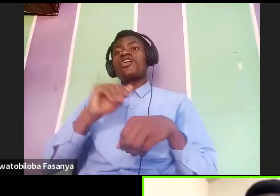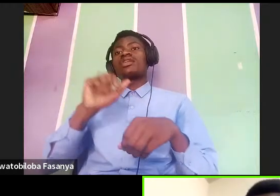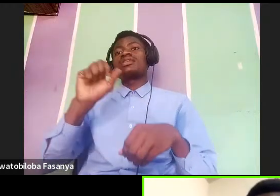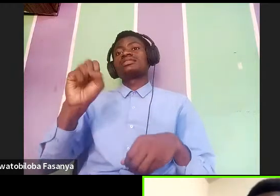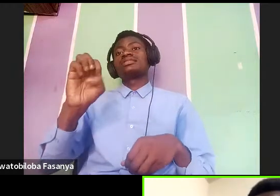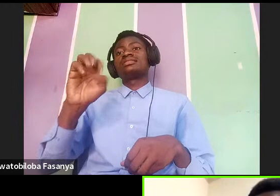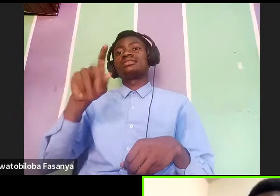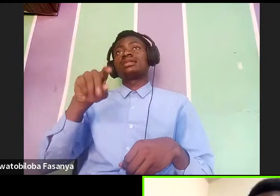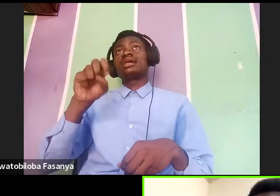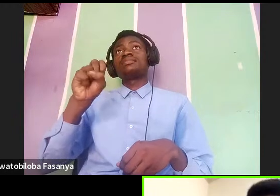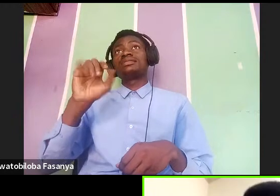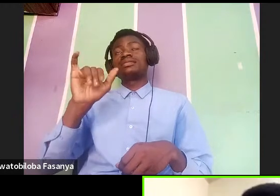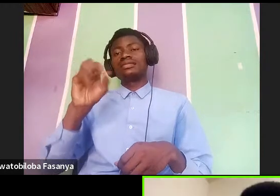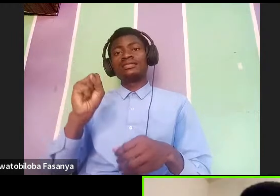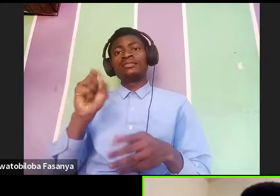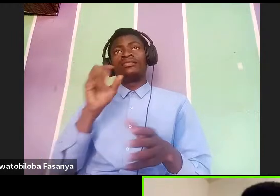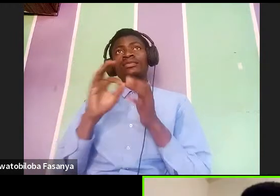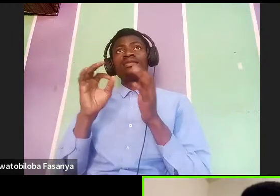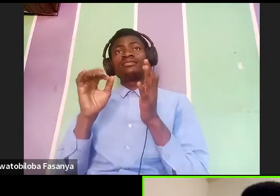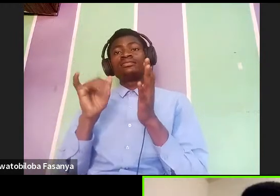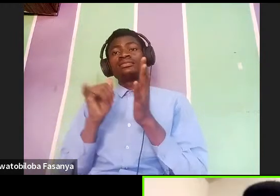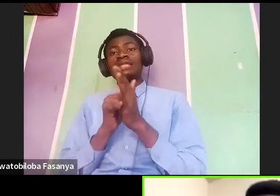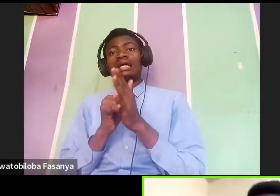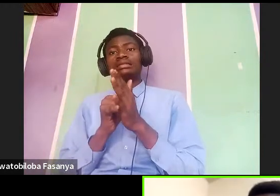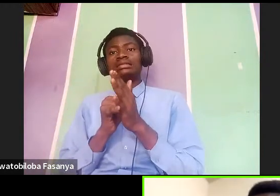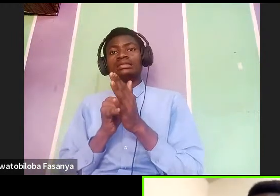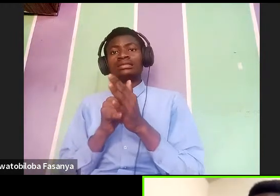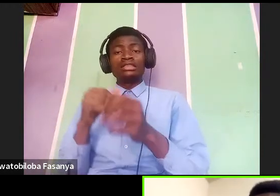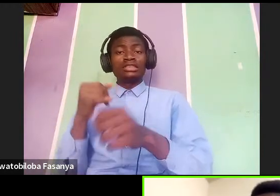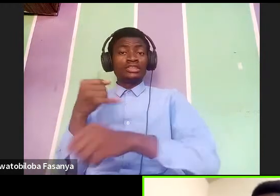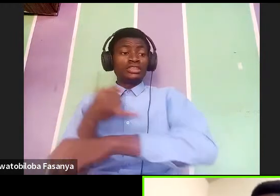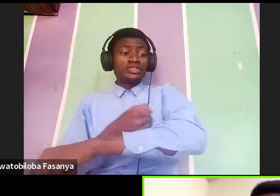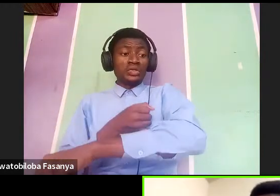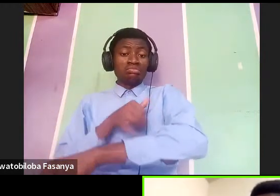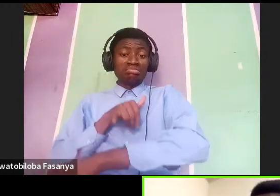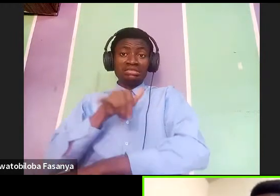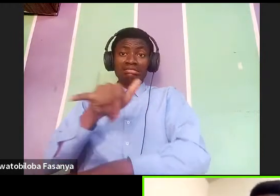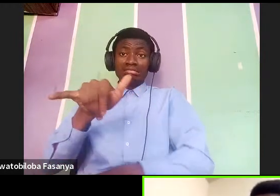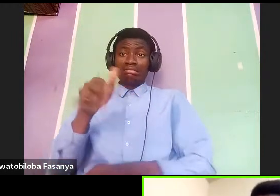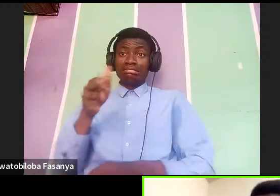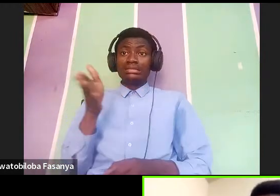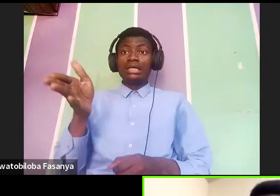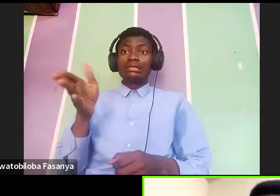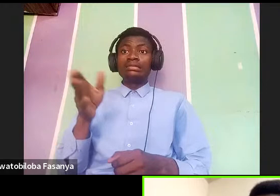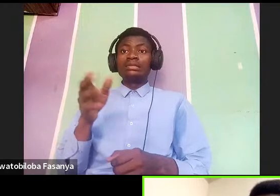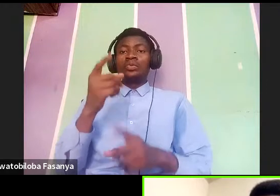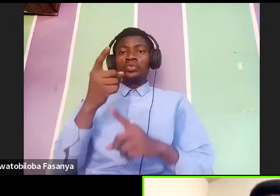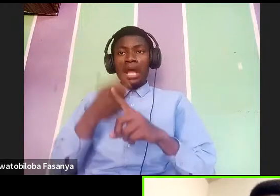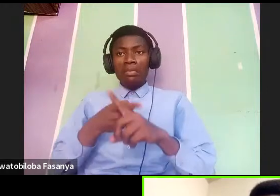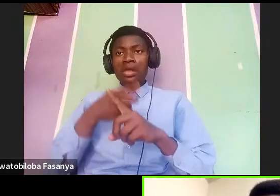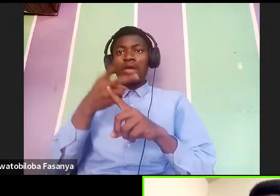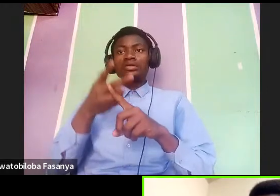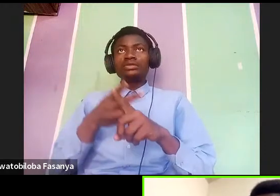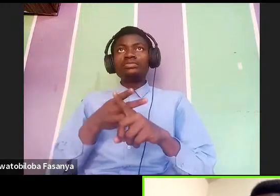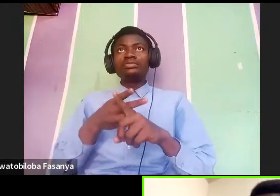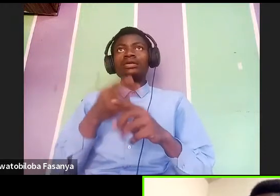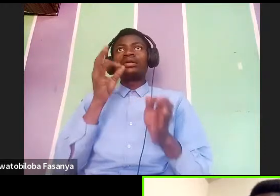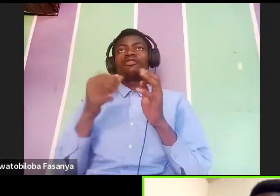months, it's not particularly clear, because when we talk of an abscess, it's more of something which